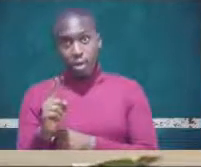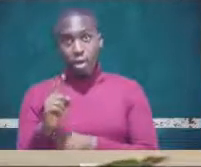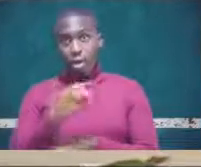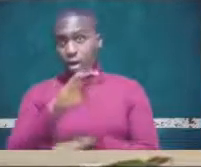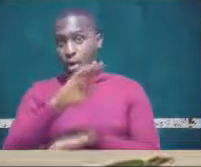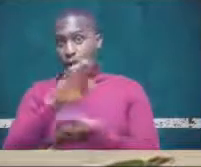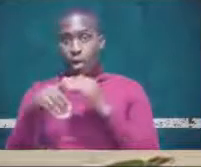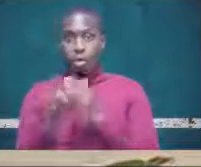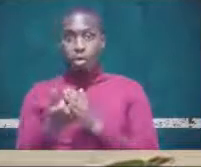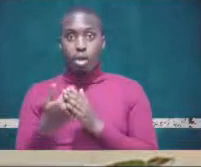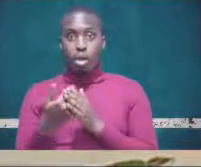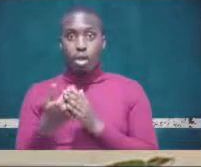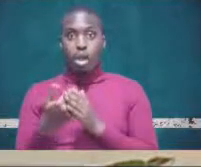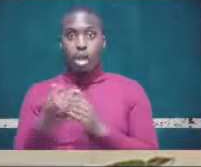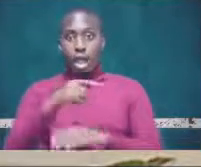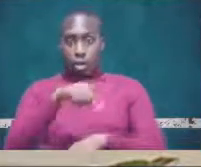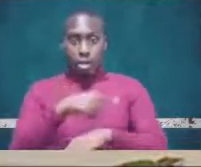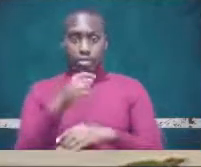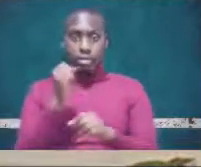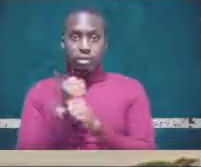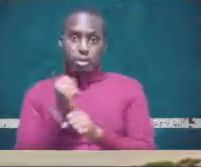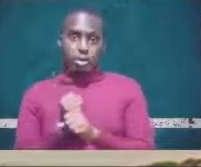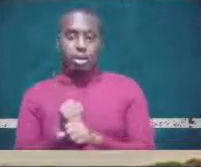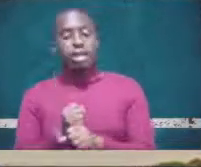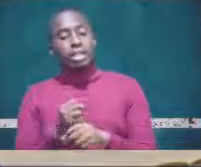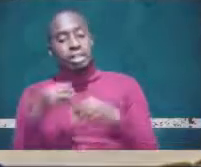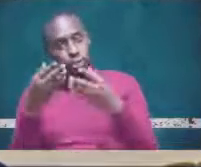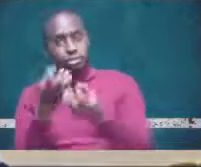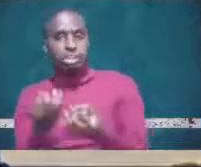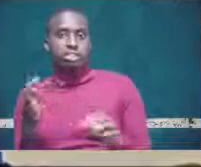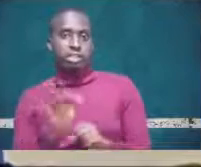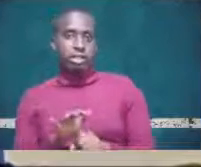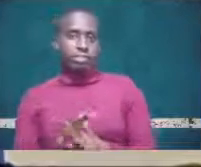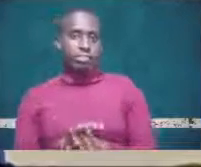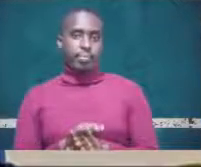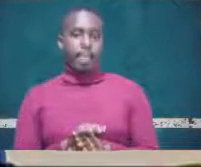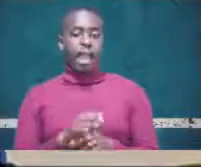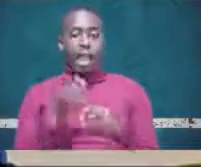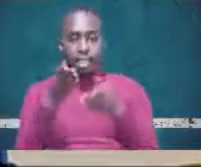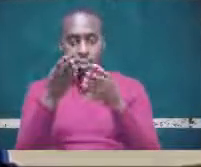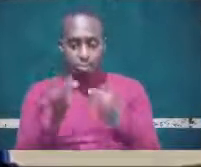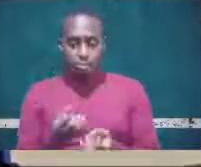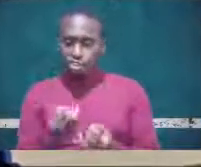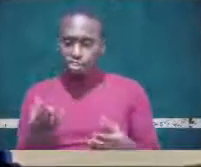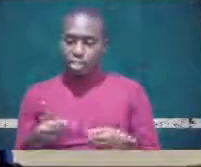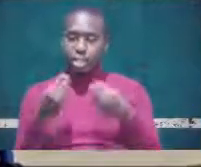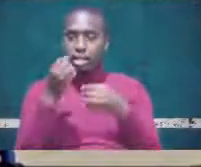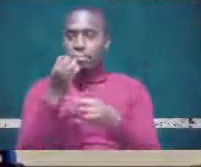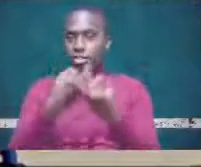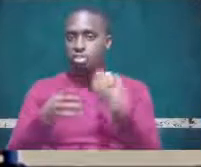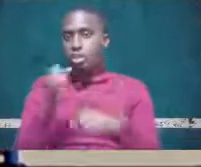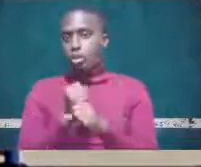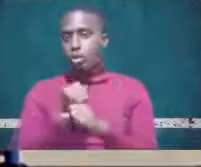hours. And therefore, the more hours worked, the more production. That's why there is mass production due to use of